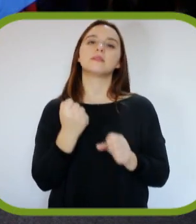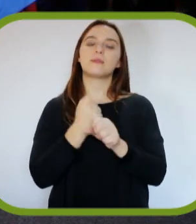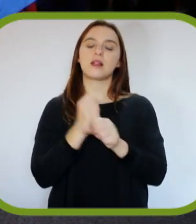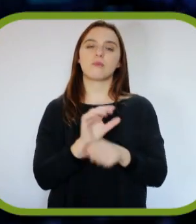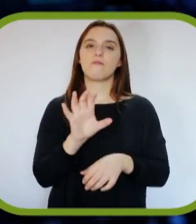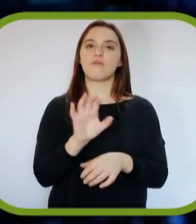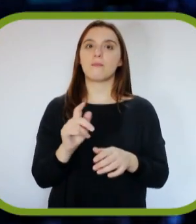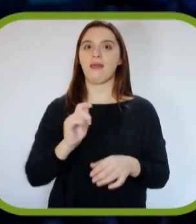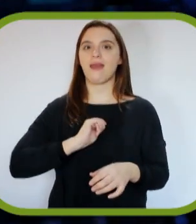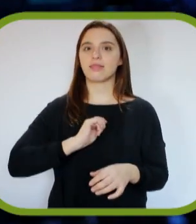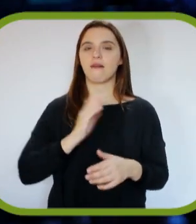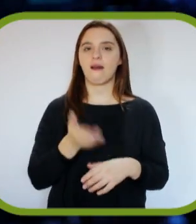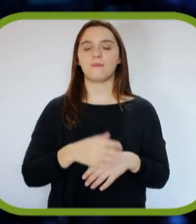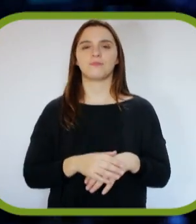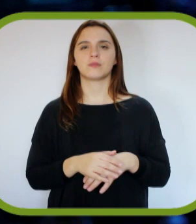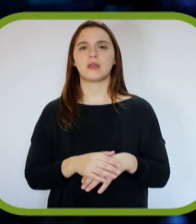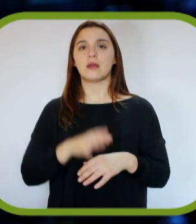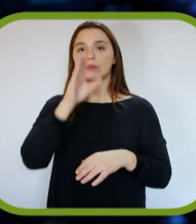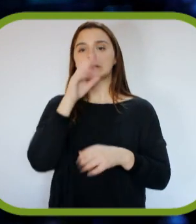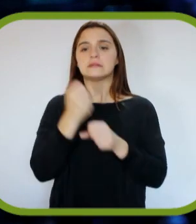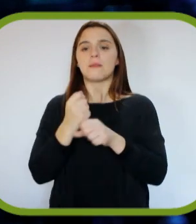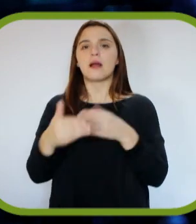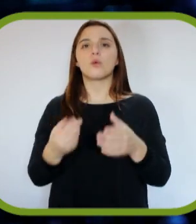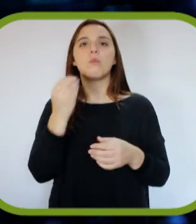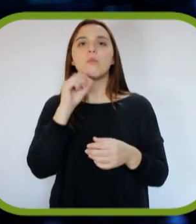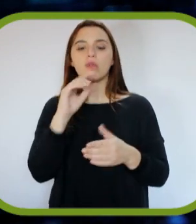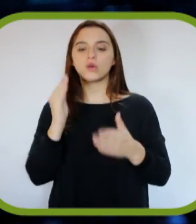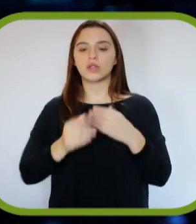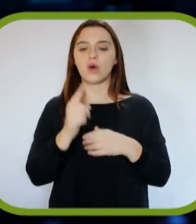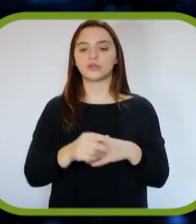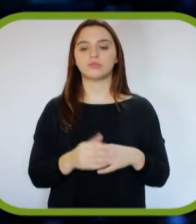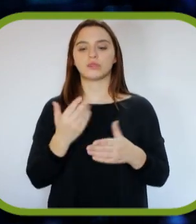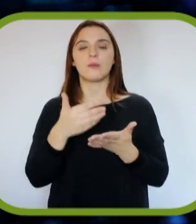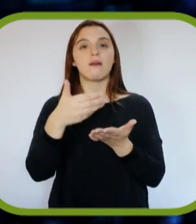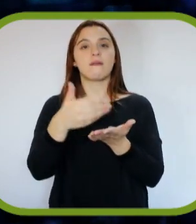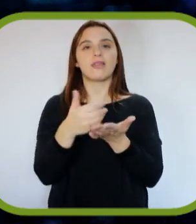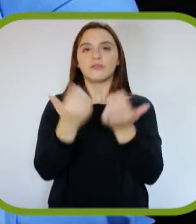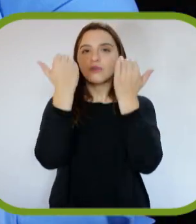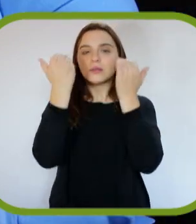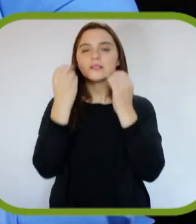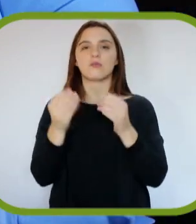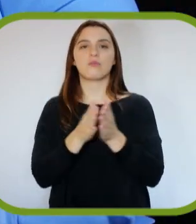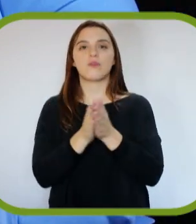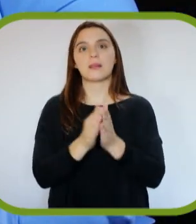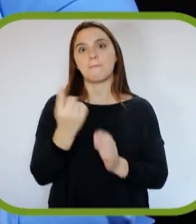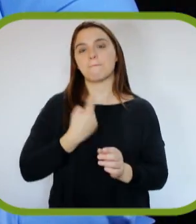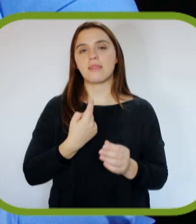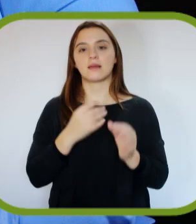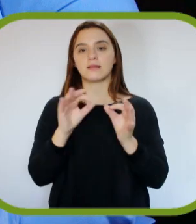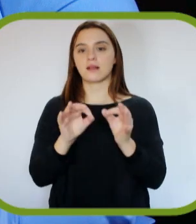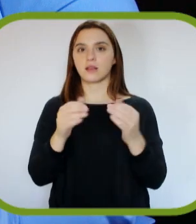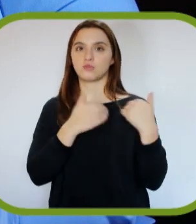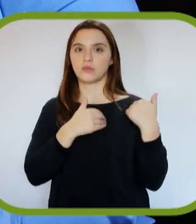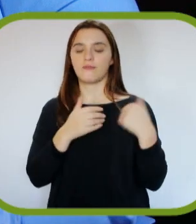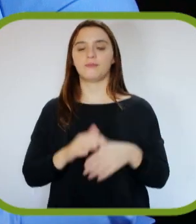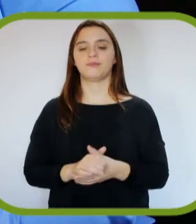ethical framework. We need to understand what the potential consequences are, and that, for example, the usage of data is treated responsibly.